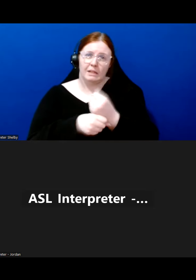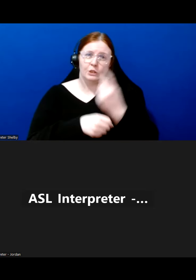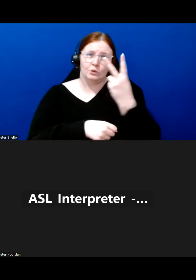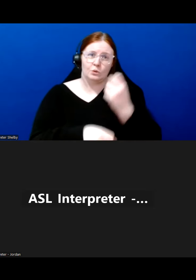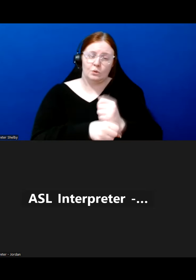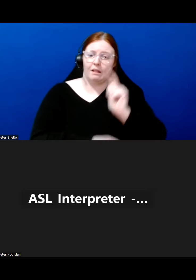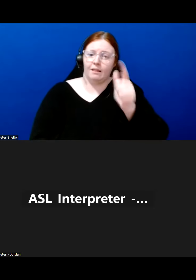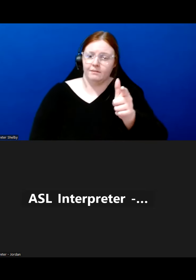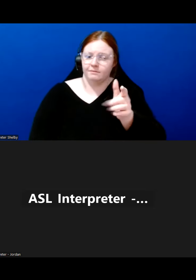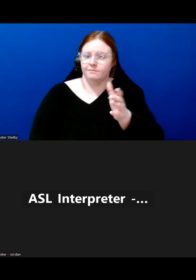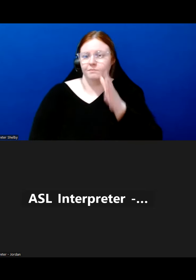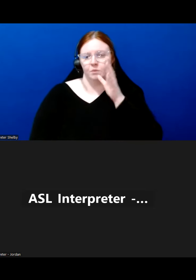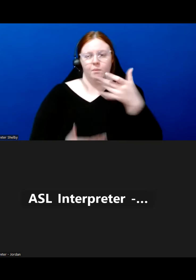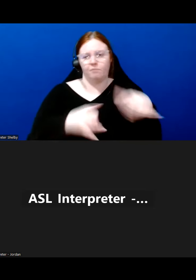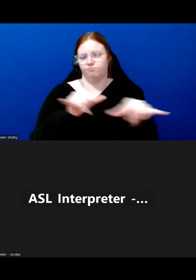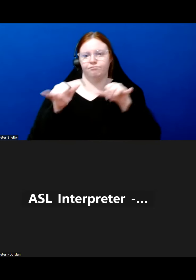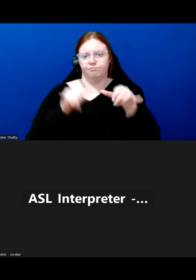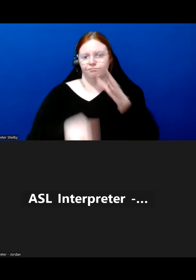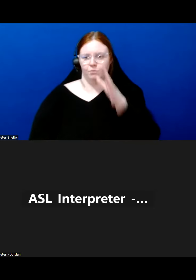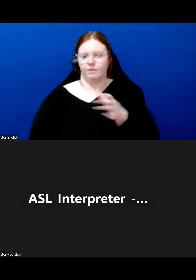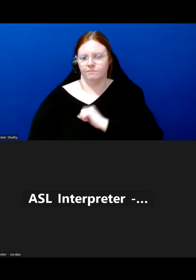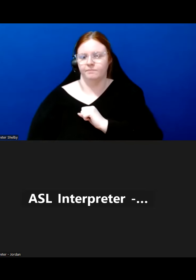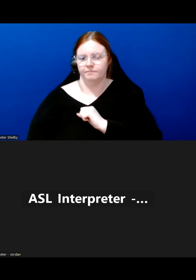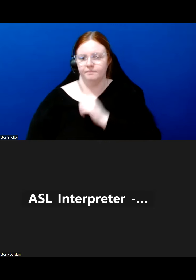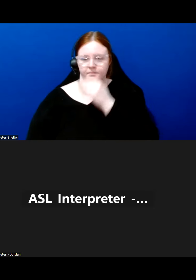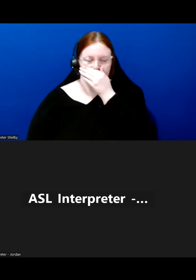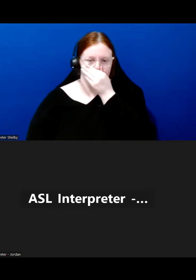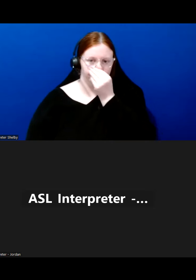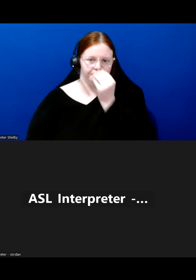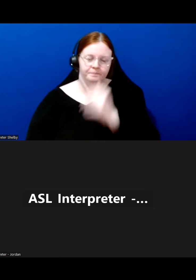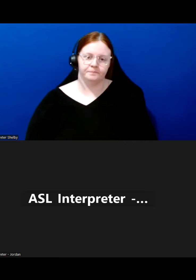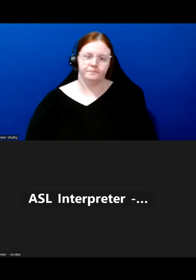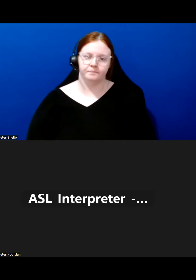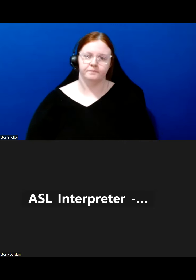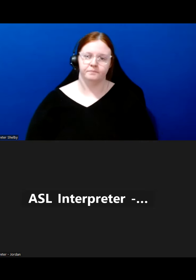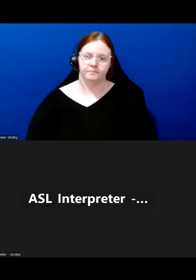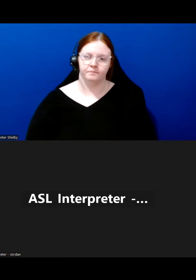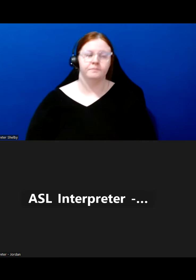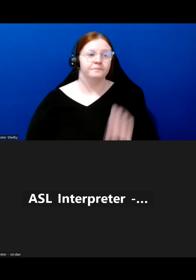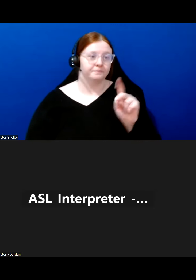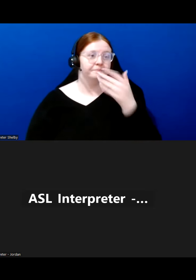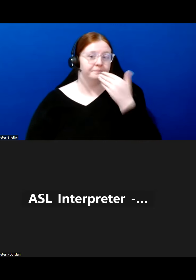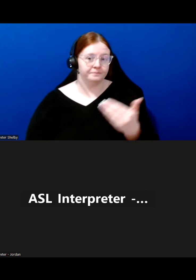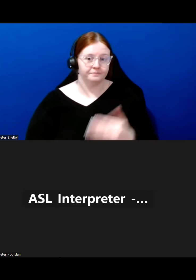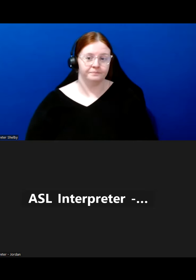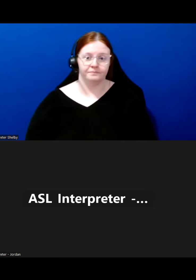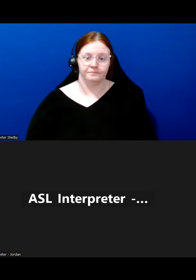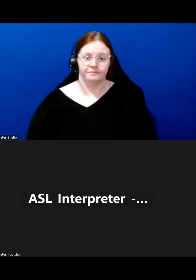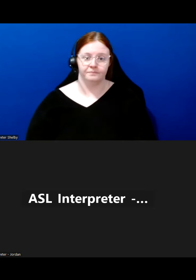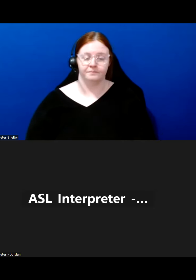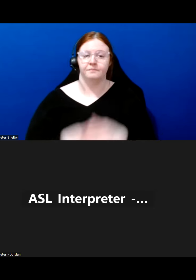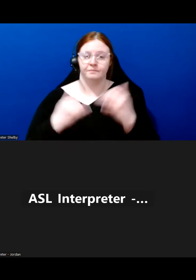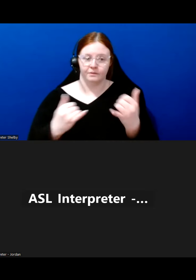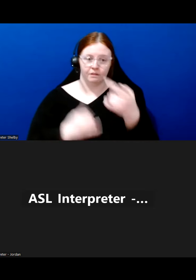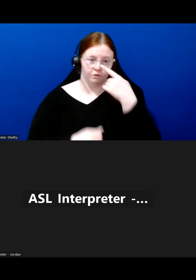be a pretty common thing around the world. Yeah. Okay, thank you. Now, Ian, I'm going to ask you to stop sharing,